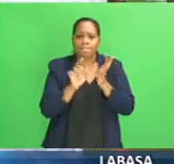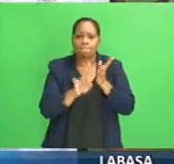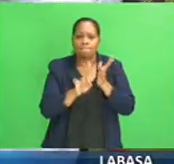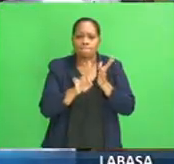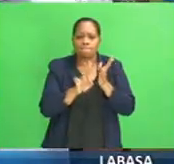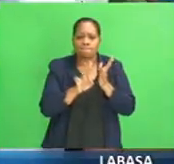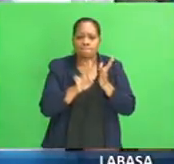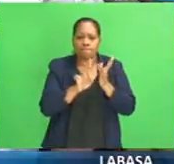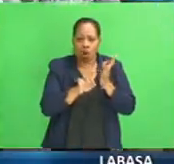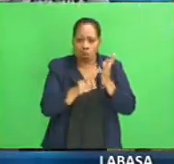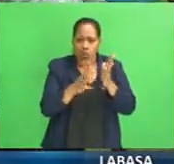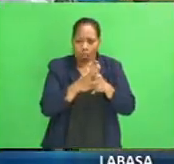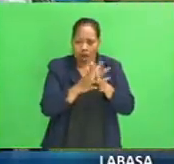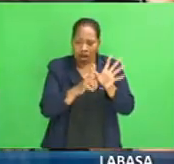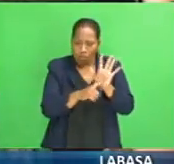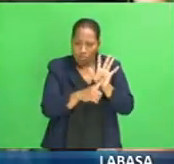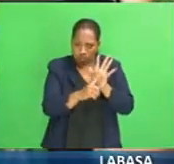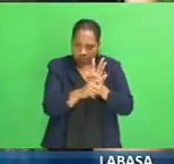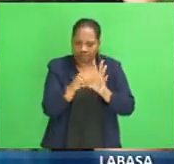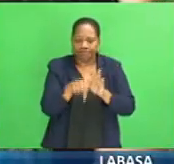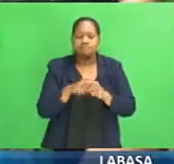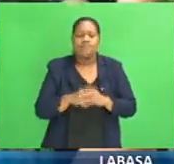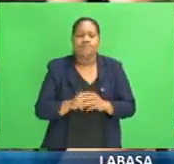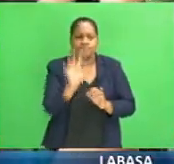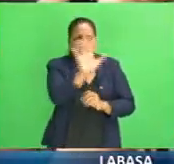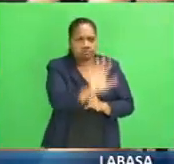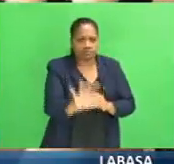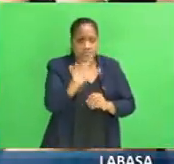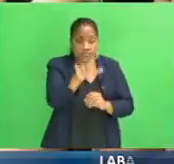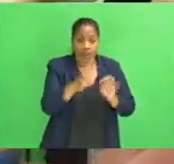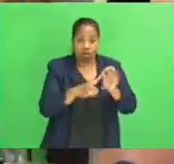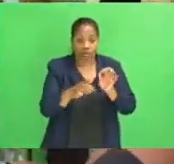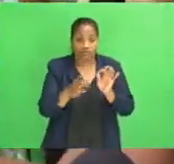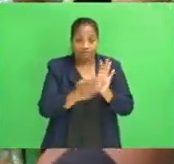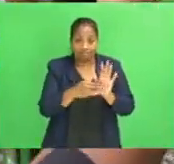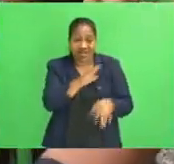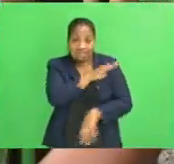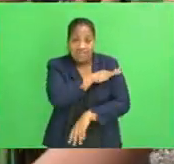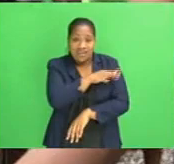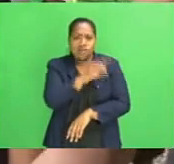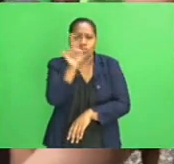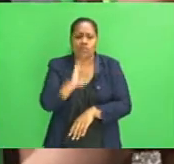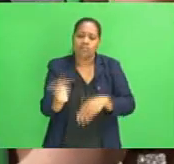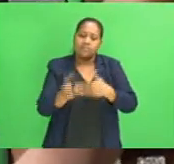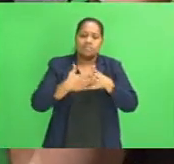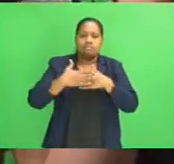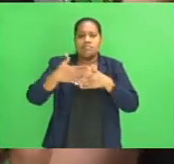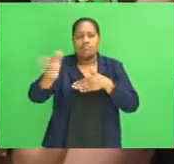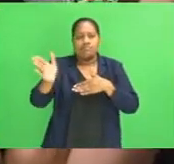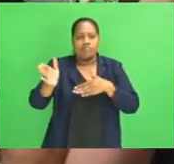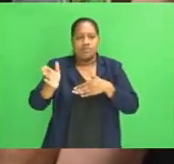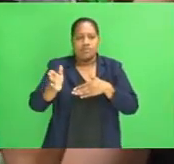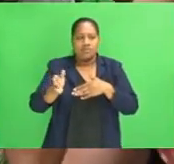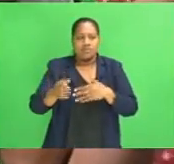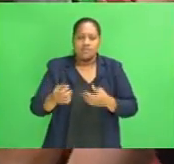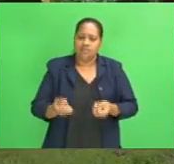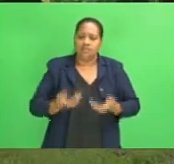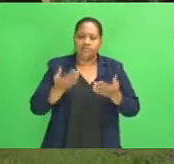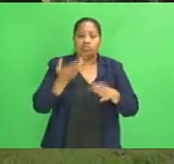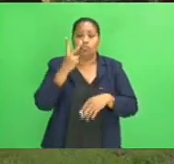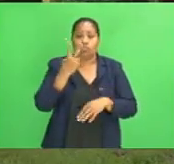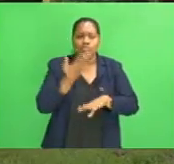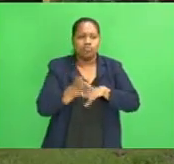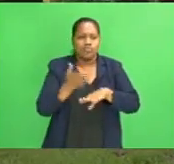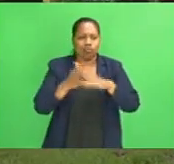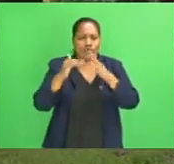promise made not long ago, Prime Minister Vorengen Bainimarama today officially opened and handed over 2 new living quarters to